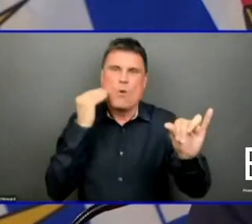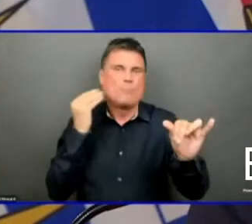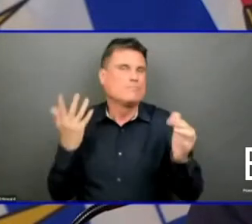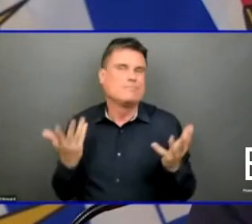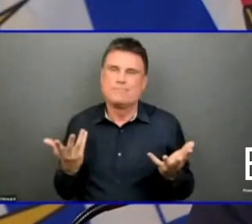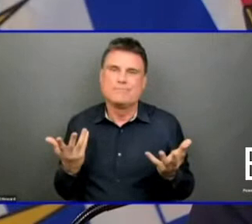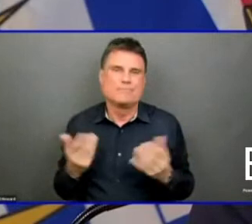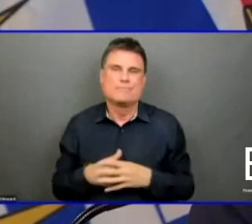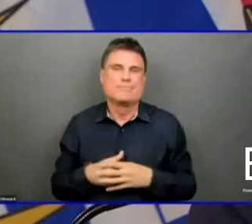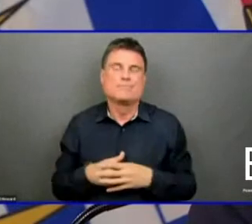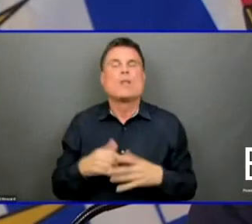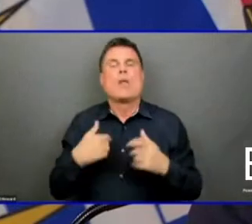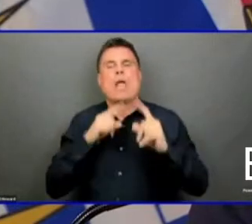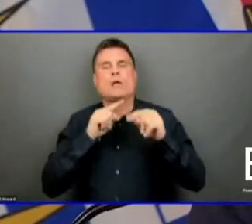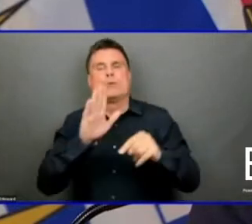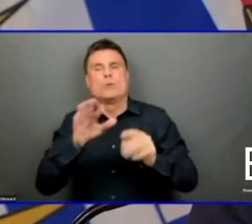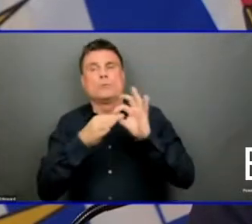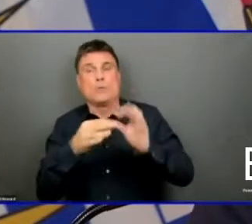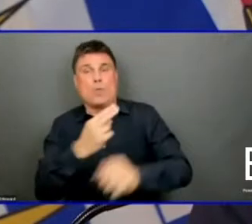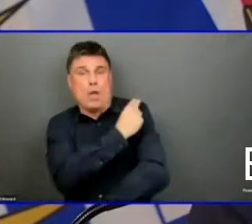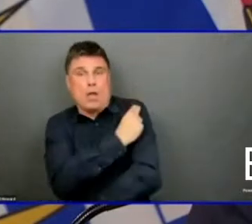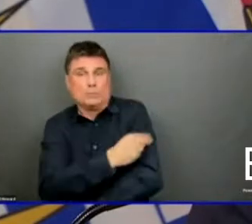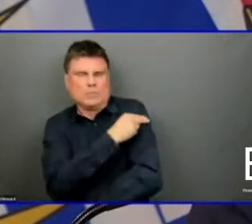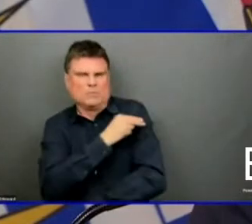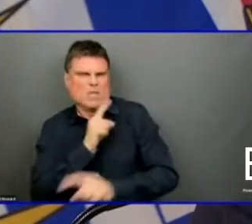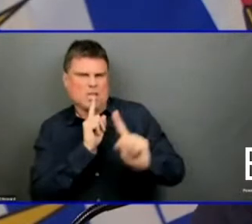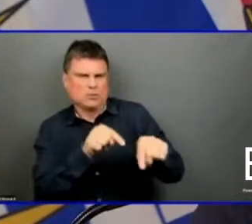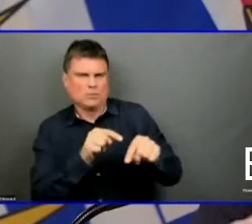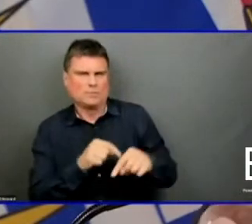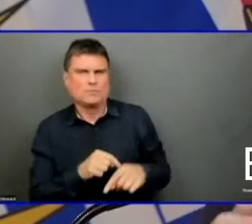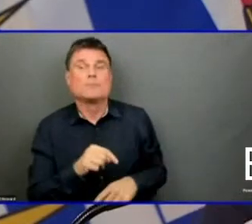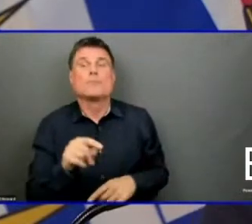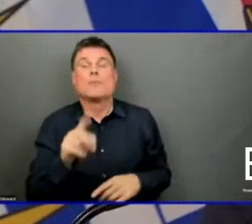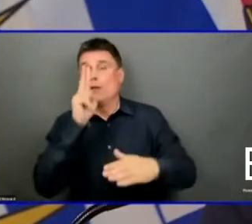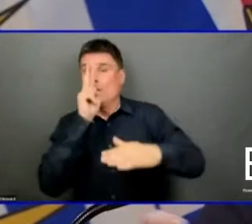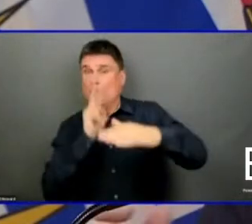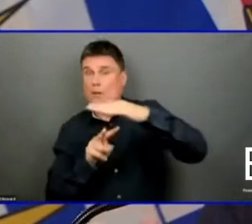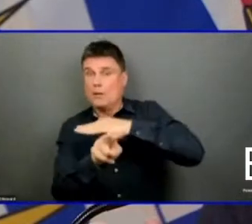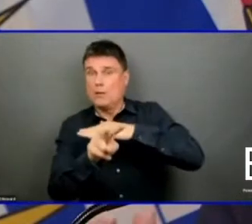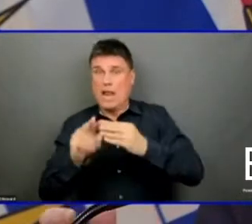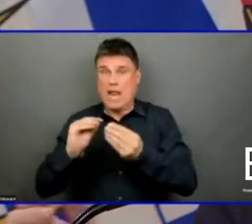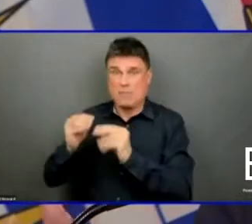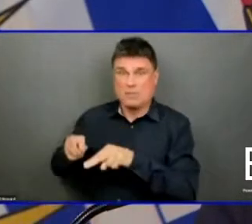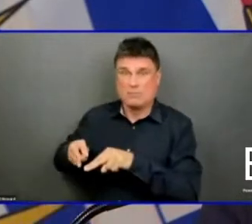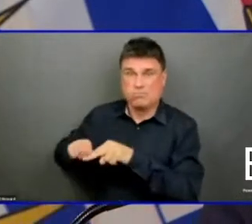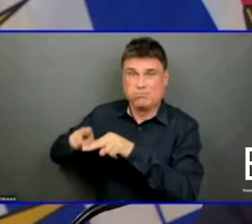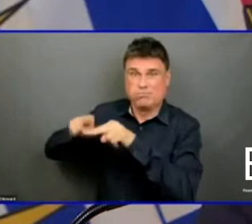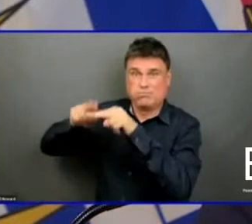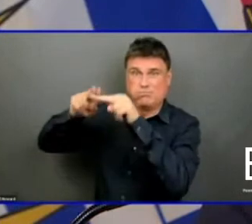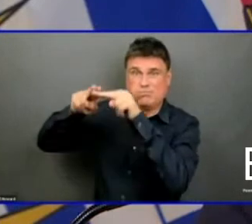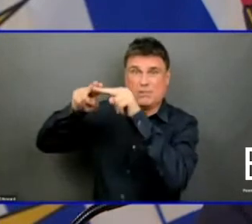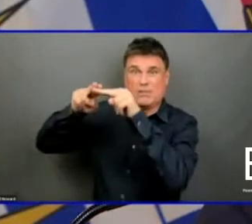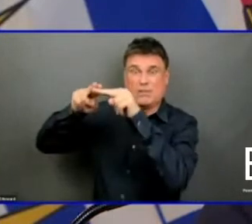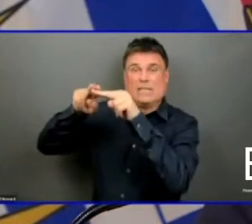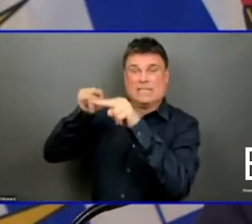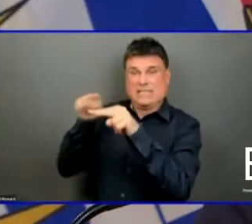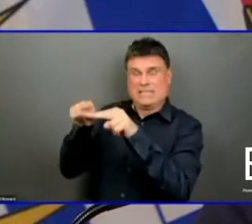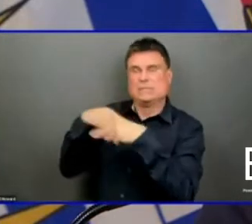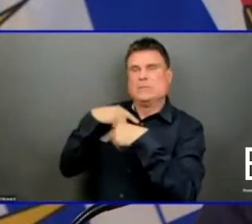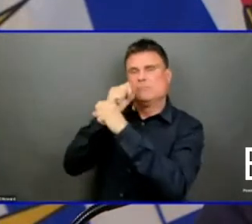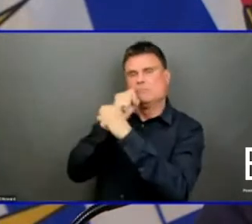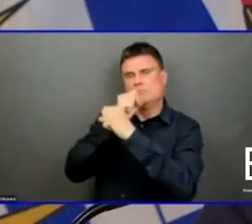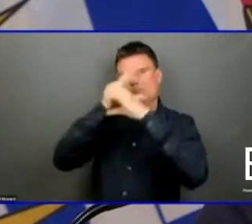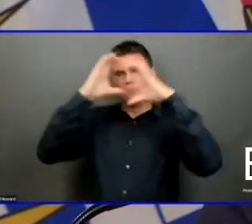the models give us a sense of what are the parameters that are most important going forward. It's not a